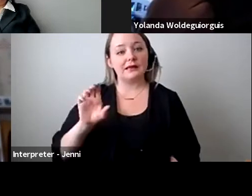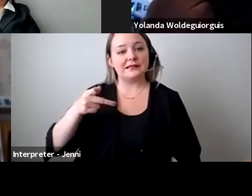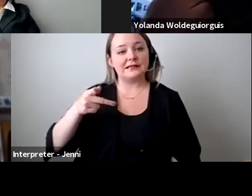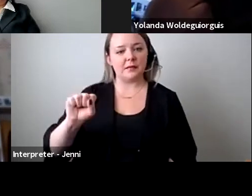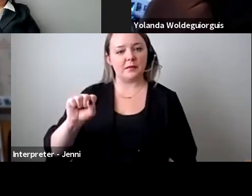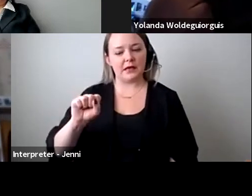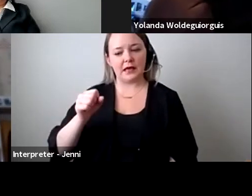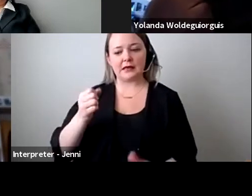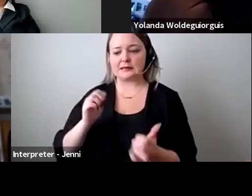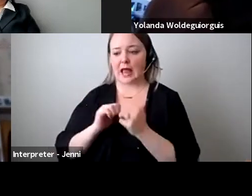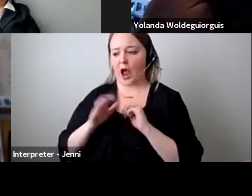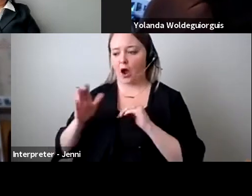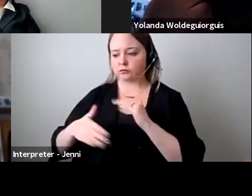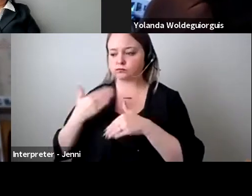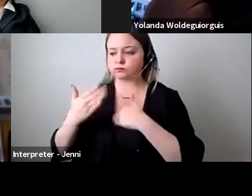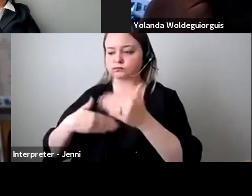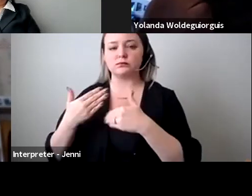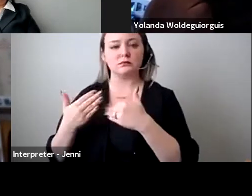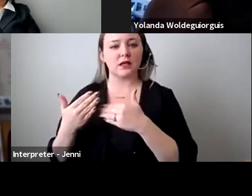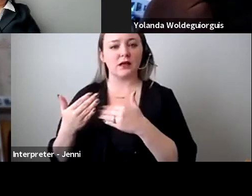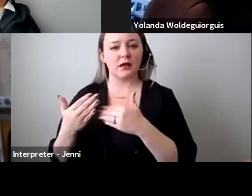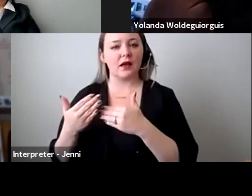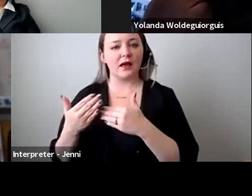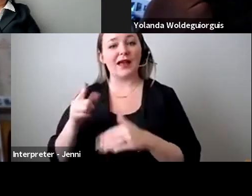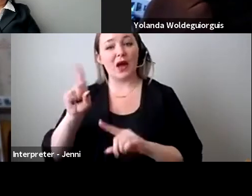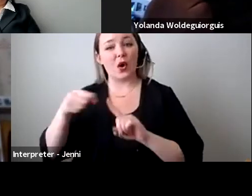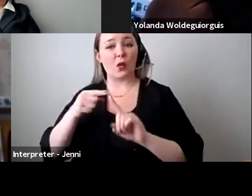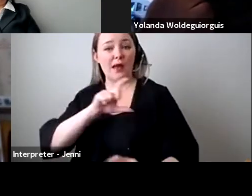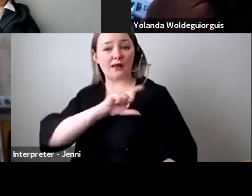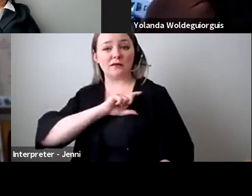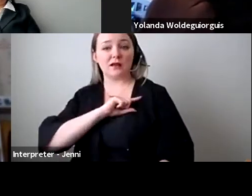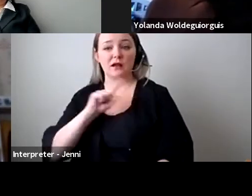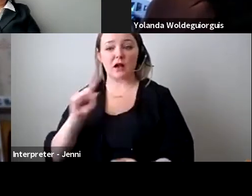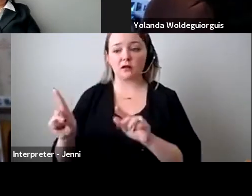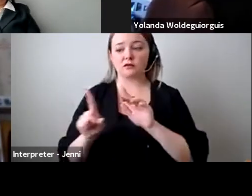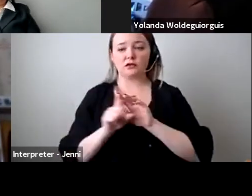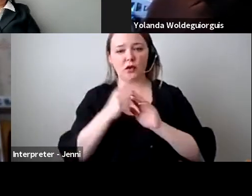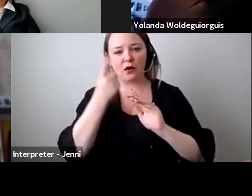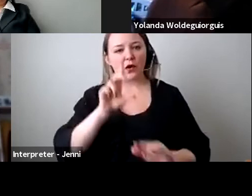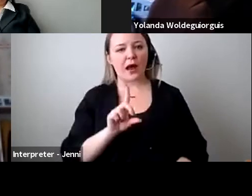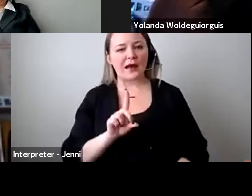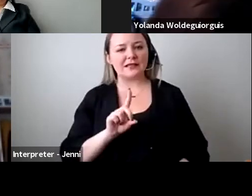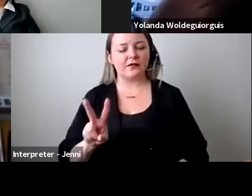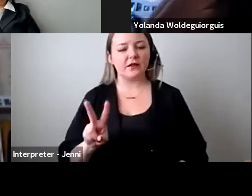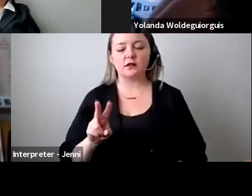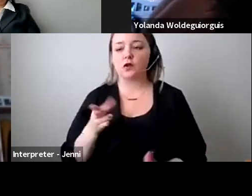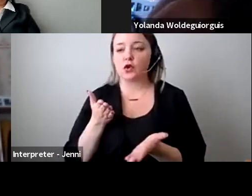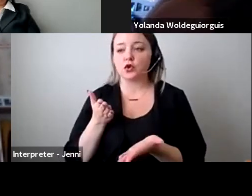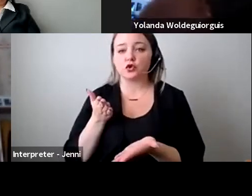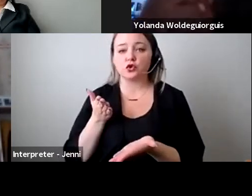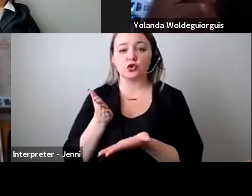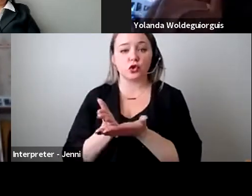go about it, or like they say when the cops come to see what's going on with the domestic violence, stop